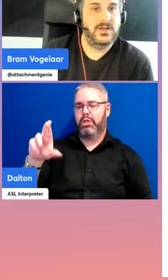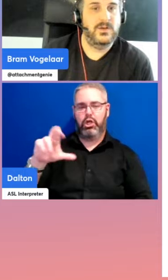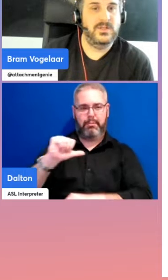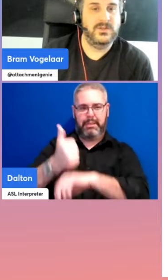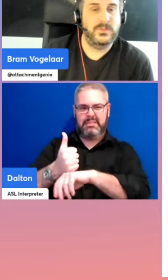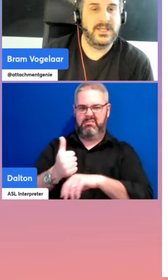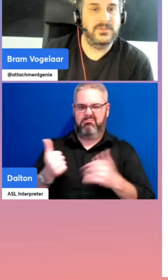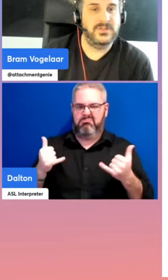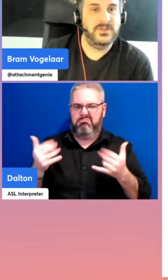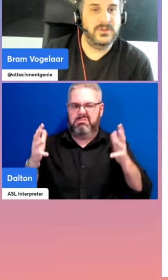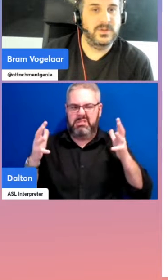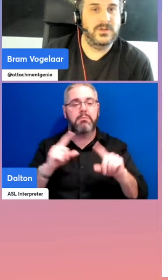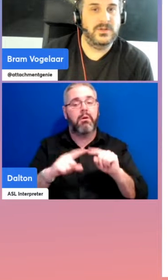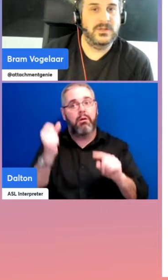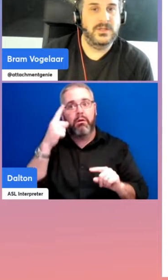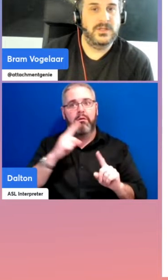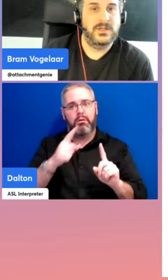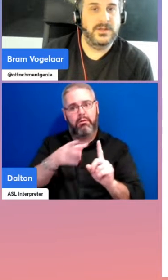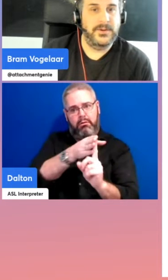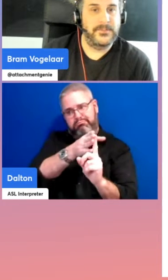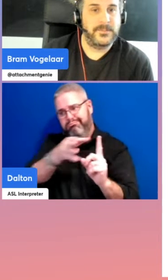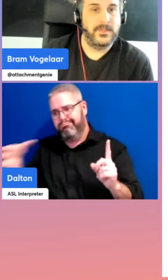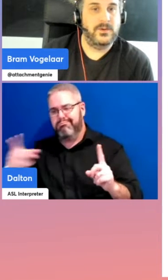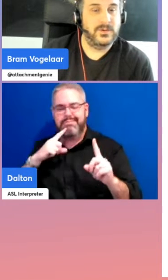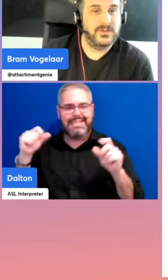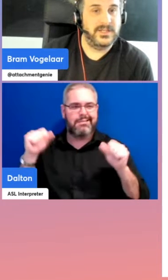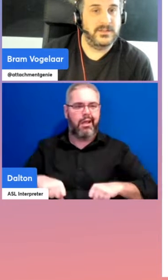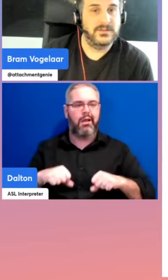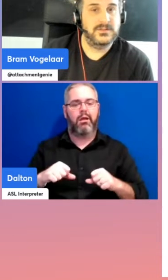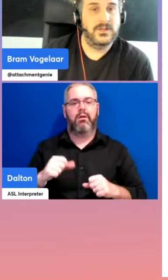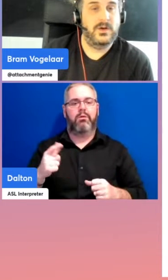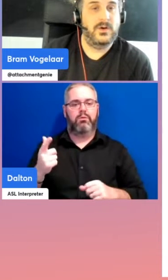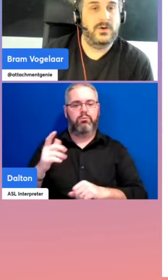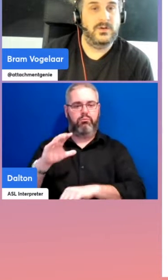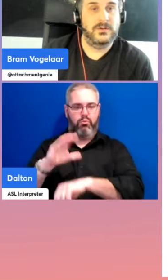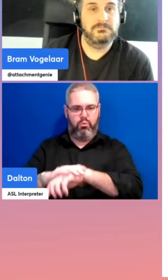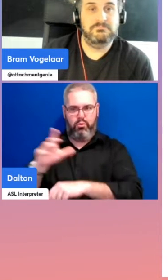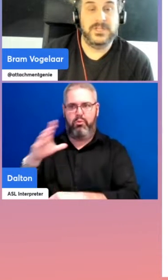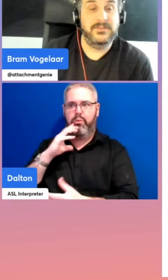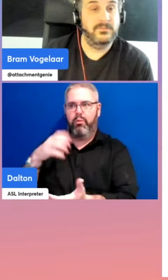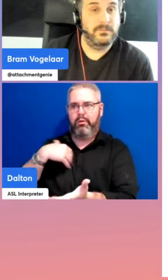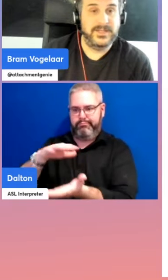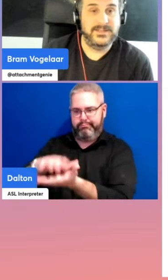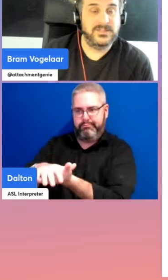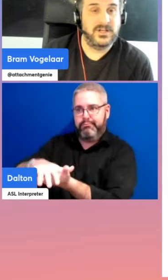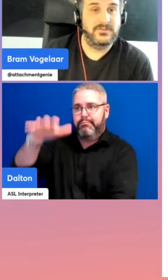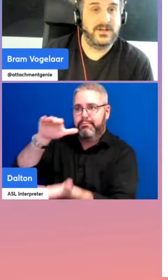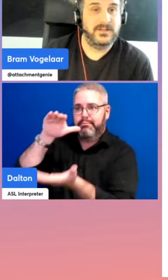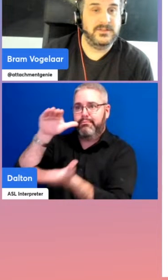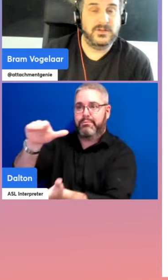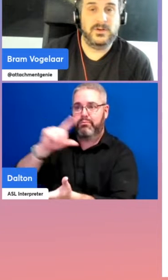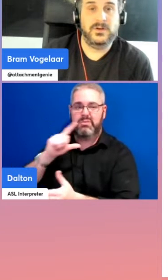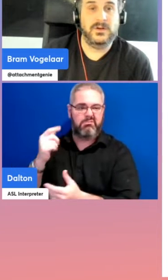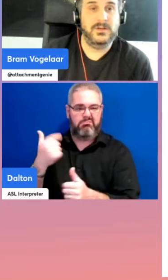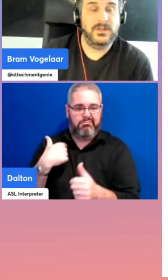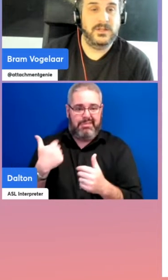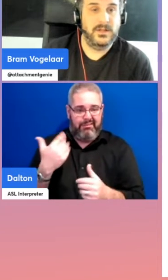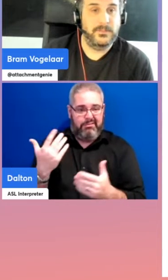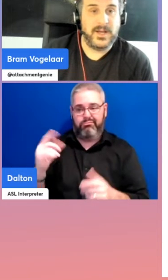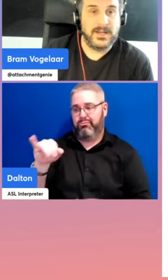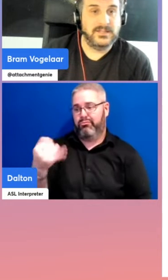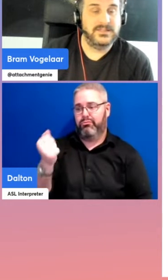today, you'll be able to do on containers, on even basic jar files